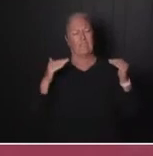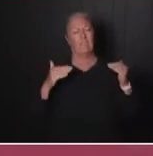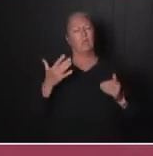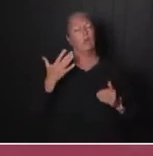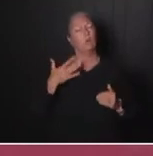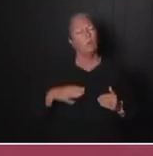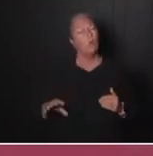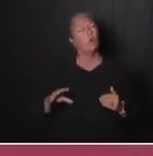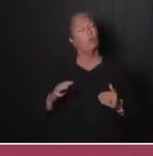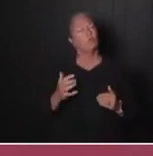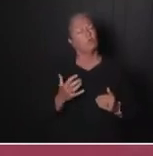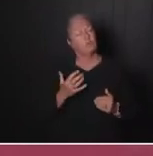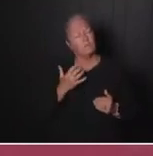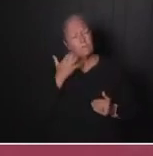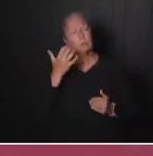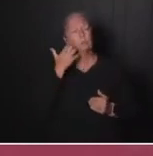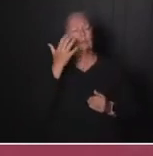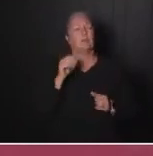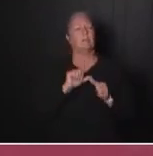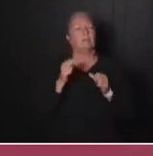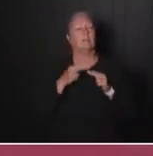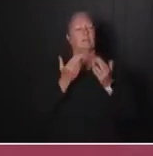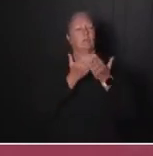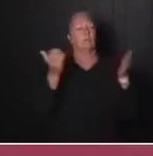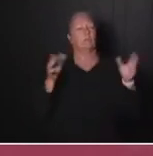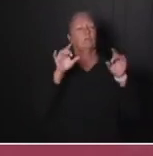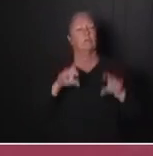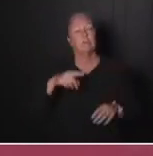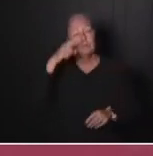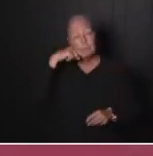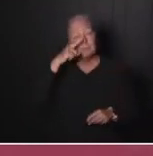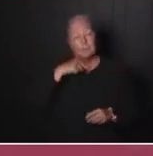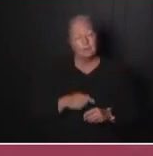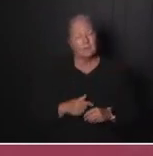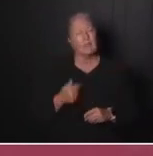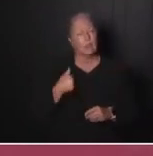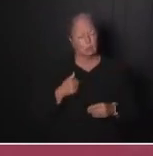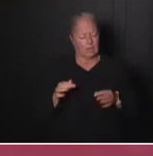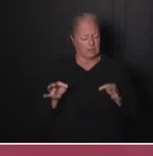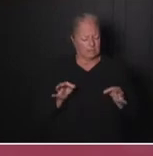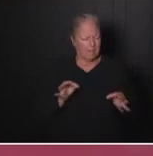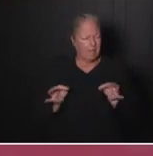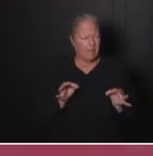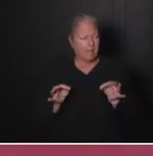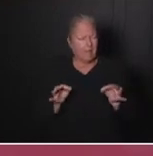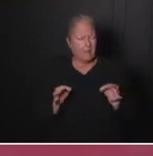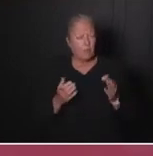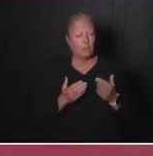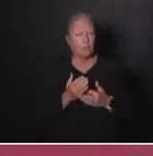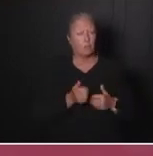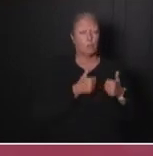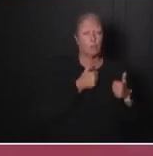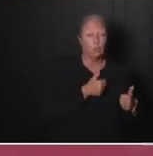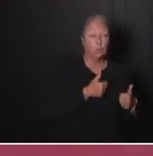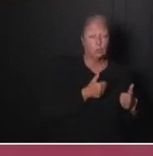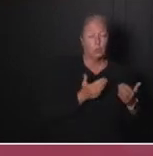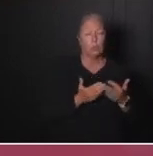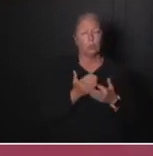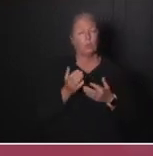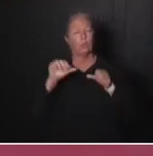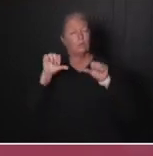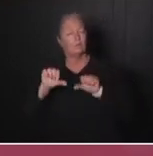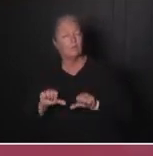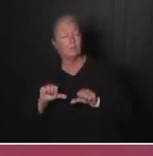for Australia, and then set about creating it. Through good and bad times, it has been